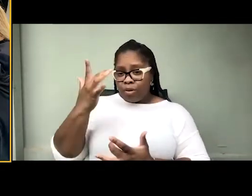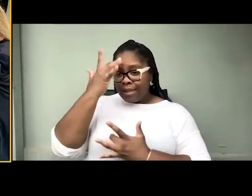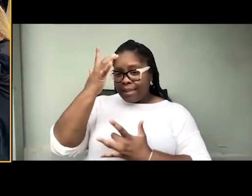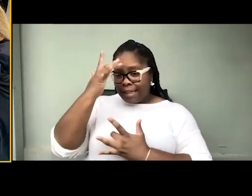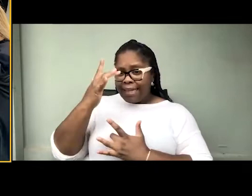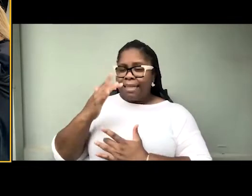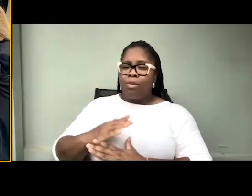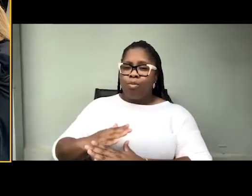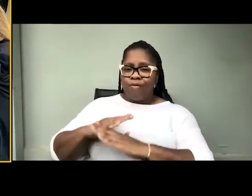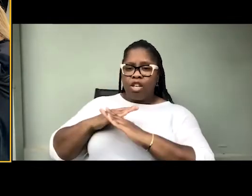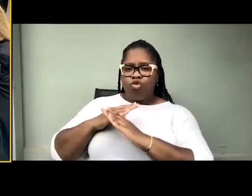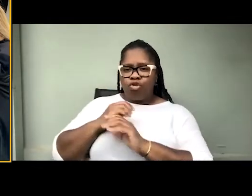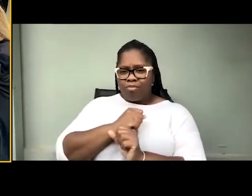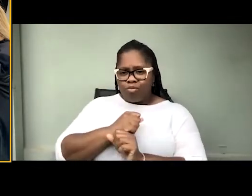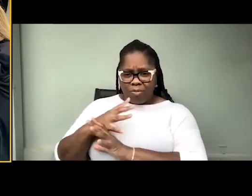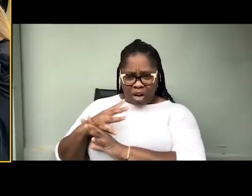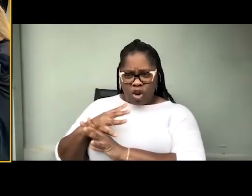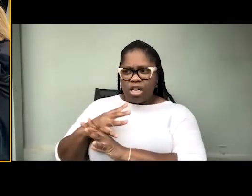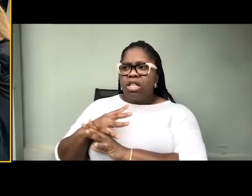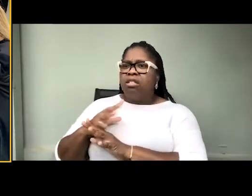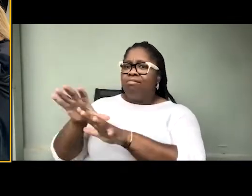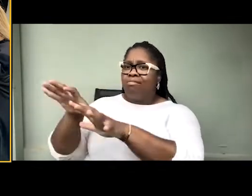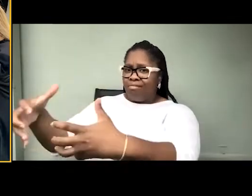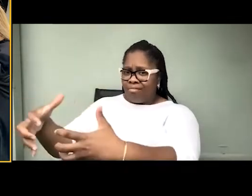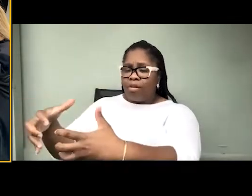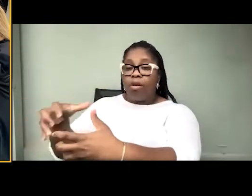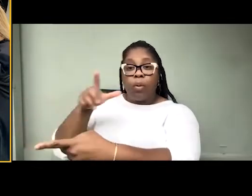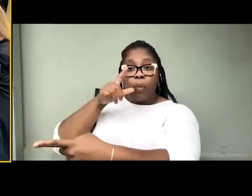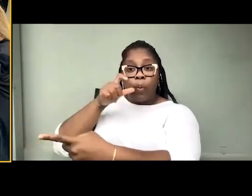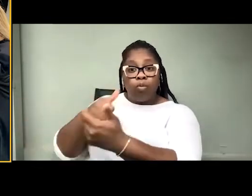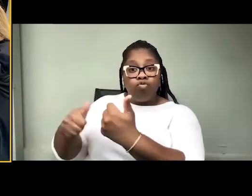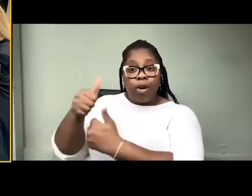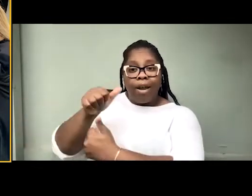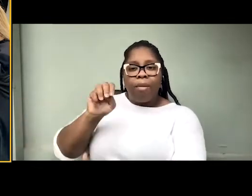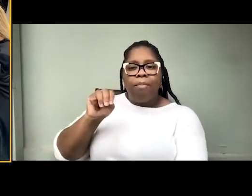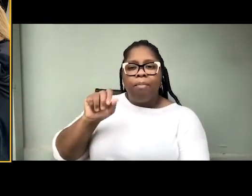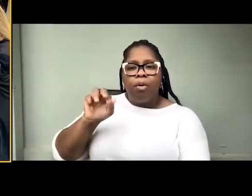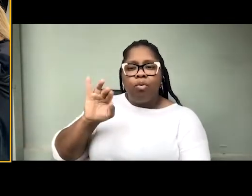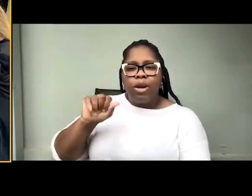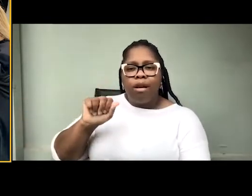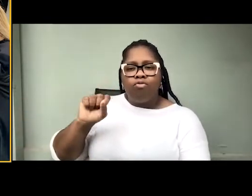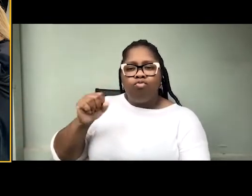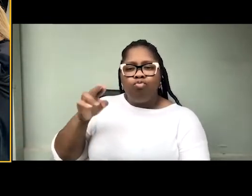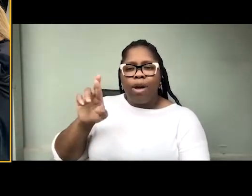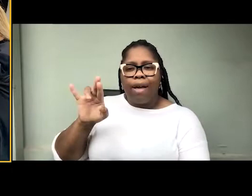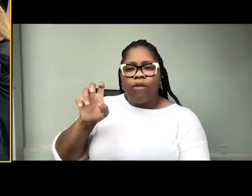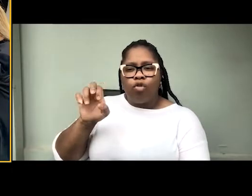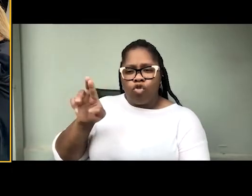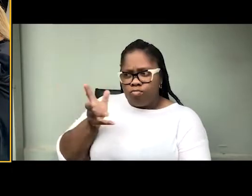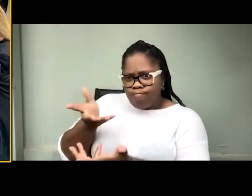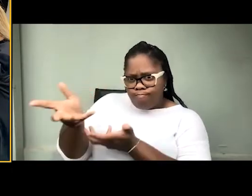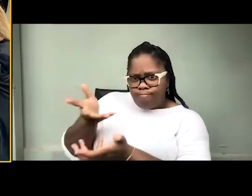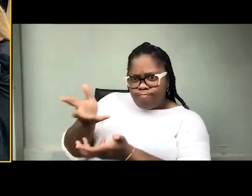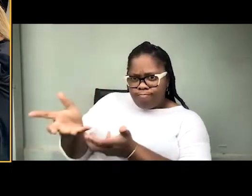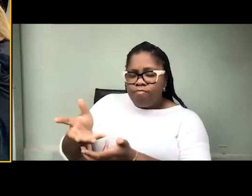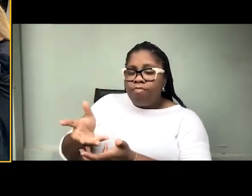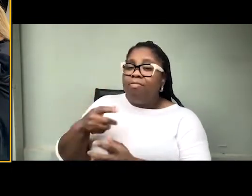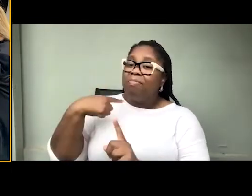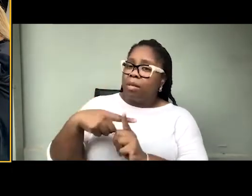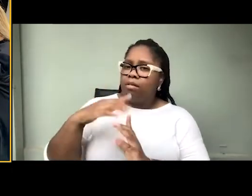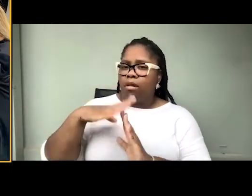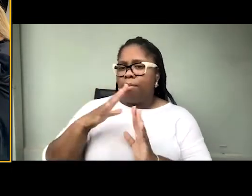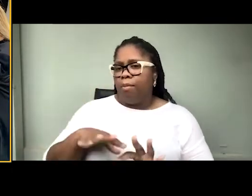and Preparedness, which is chaired by Maria Shriver. And then really importantly, we worked with the governor's